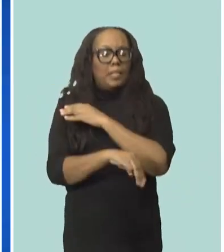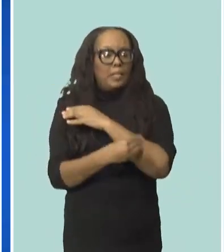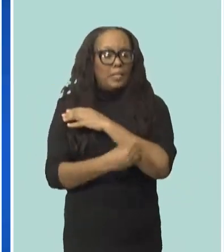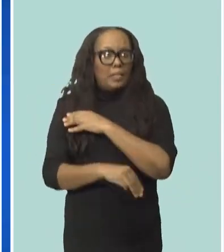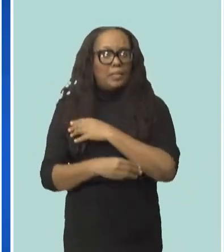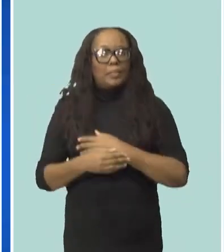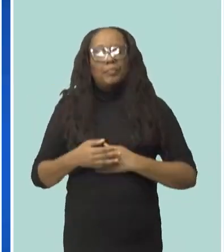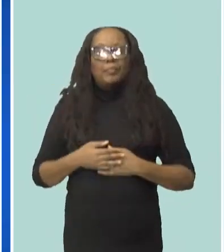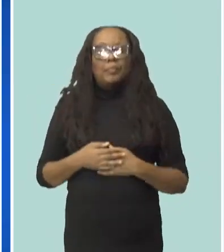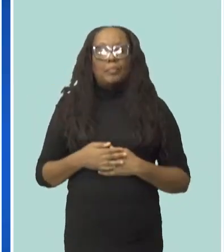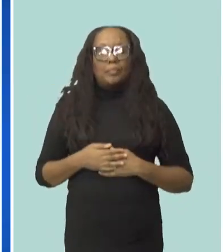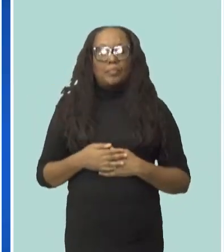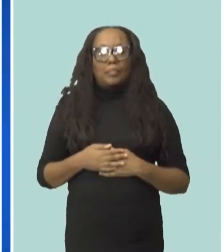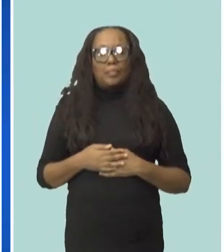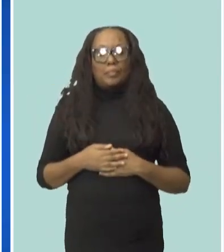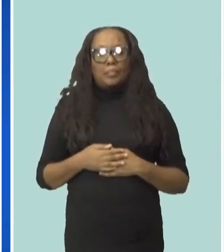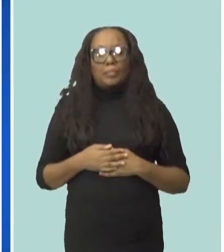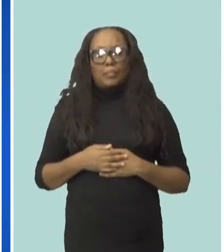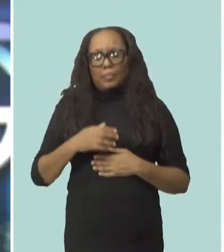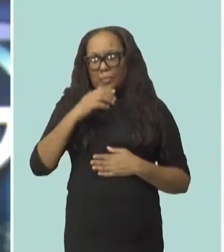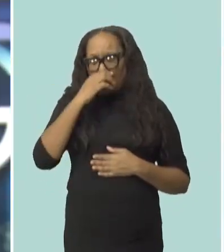Anesta Henry, CBC News.